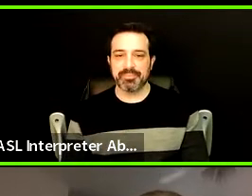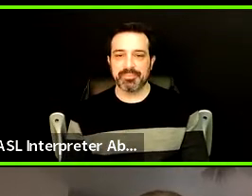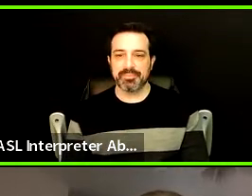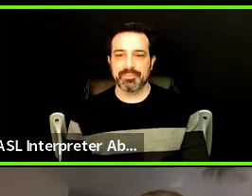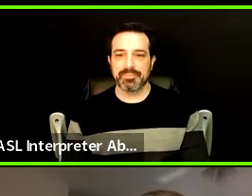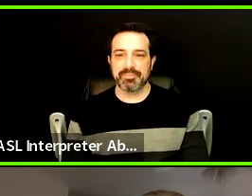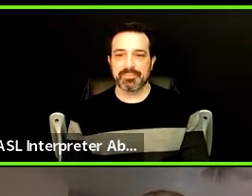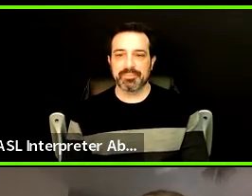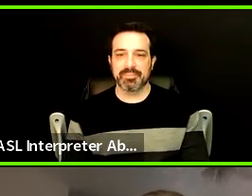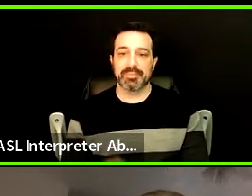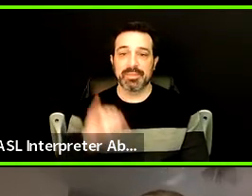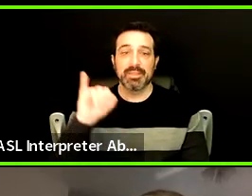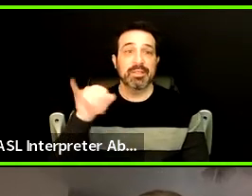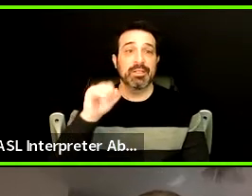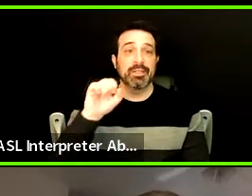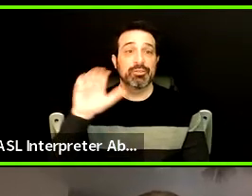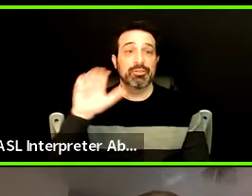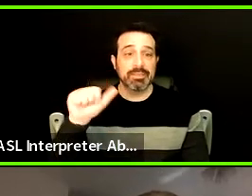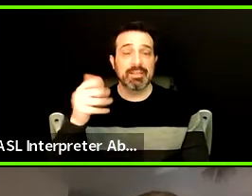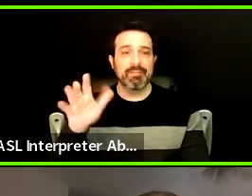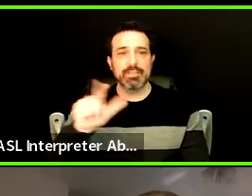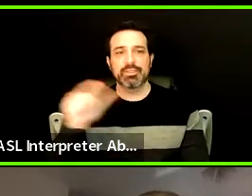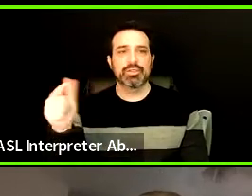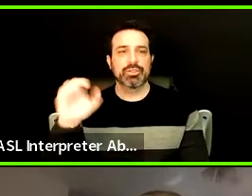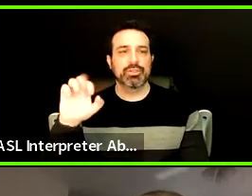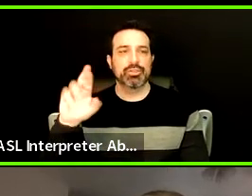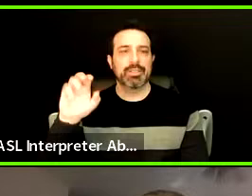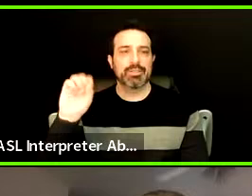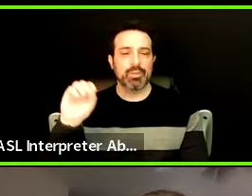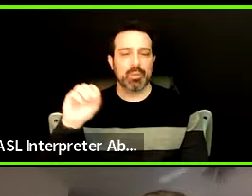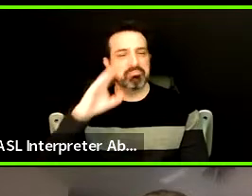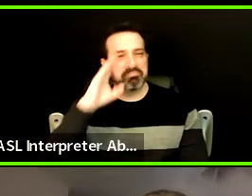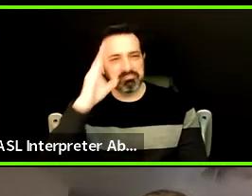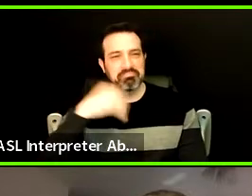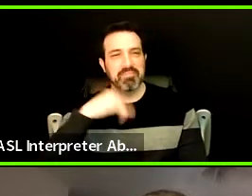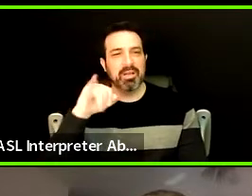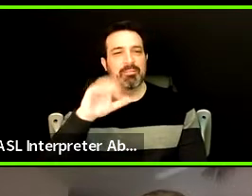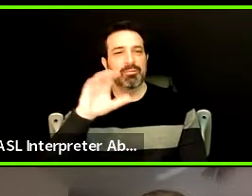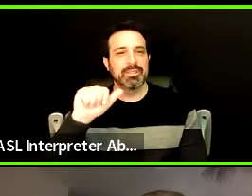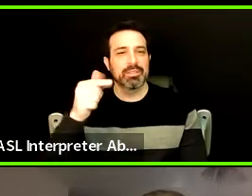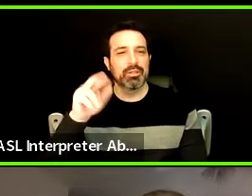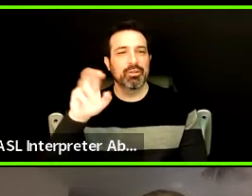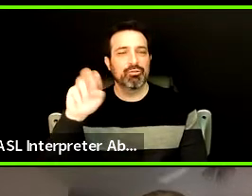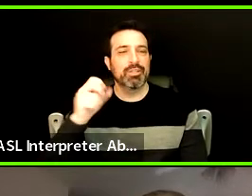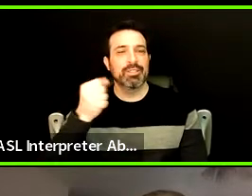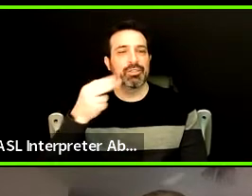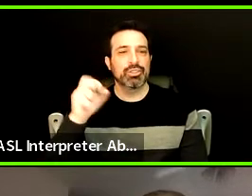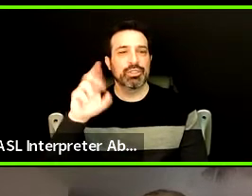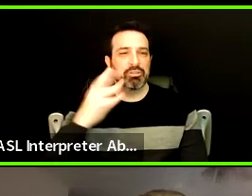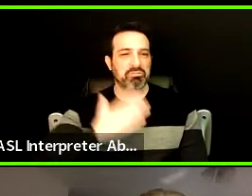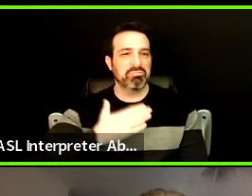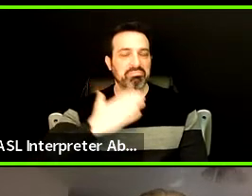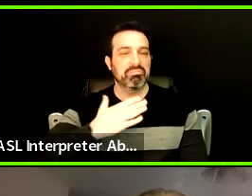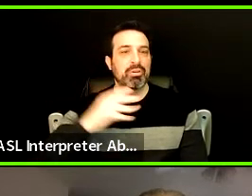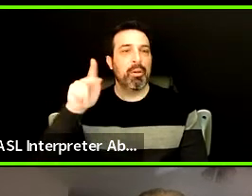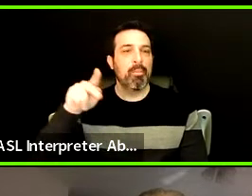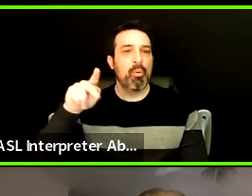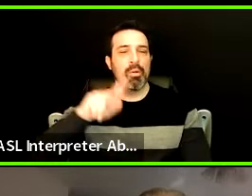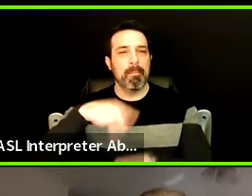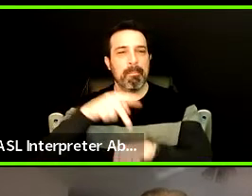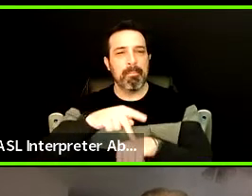Thank you. Jessica and then Ernesto. Yeah, hi, I'm Jessica Green, she, her pronouns with the Portland Parks